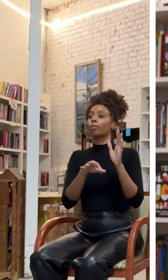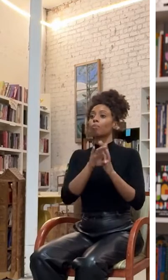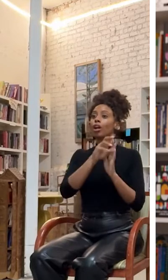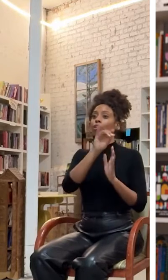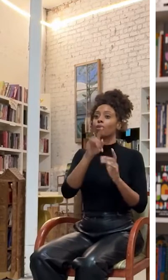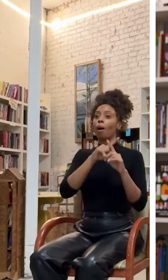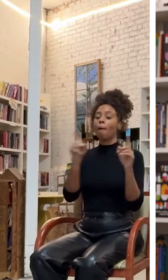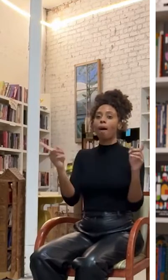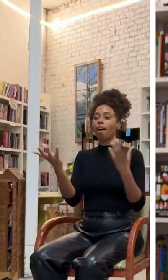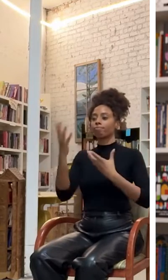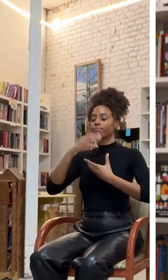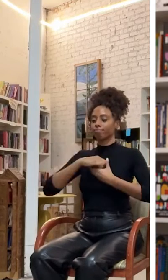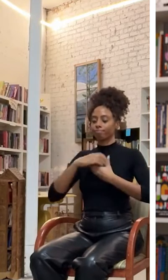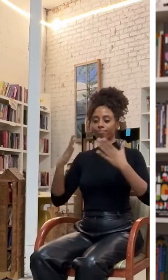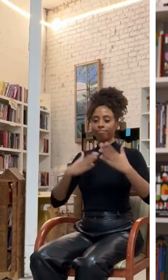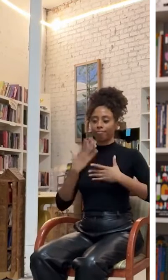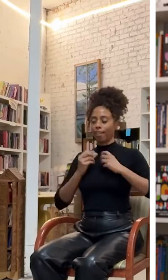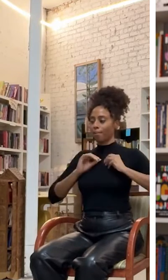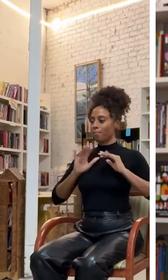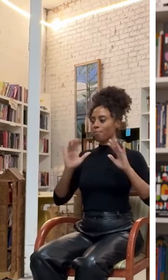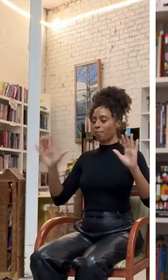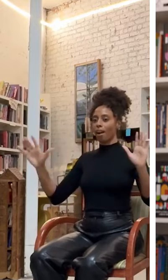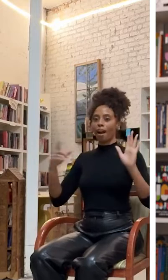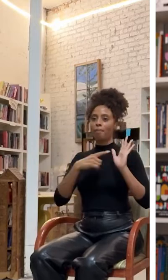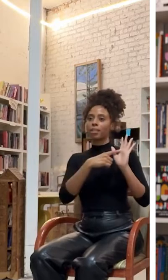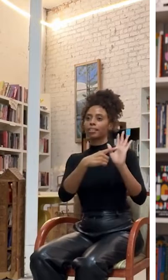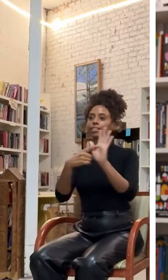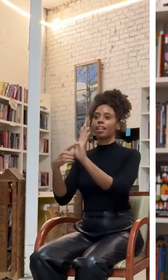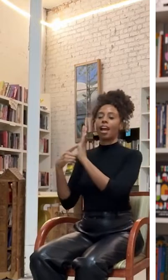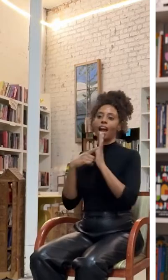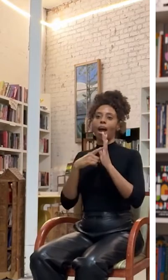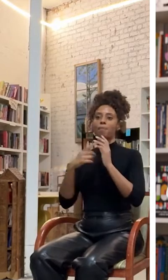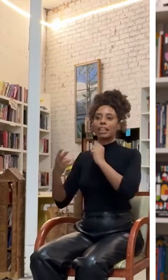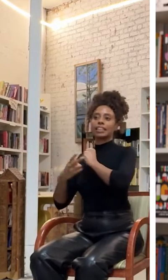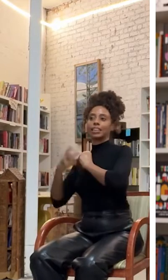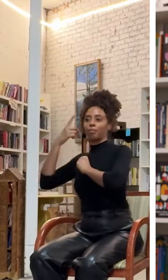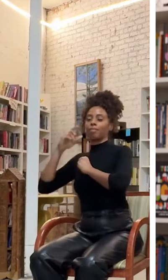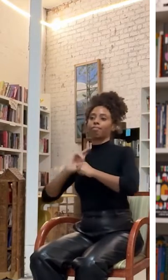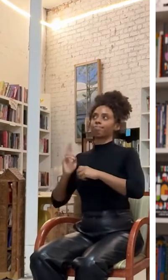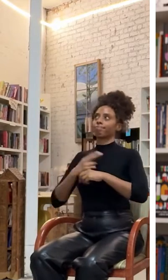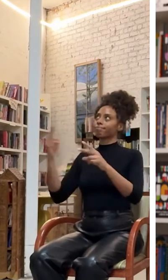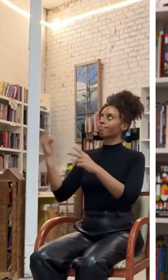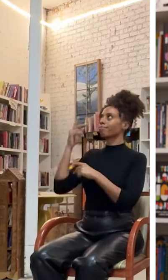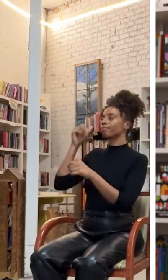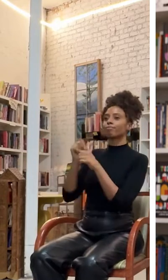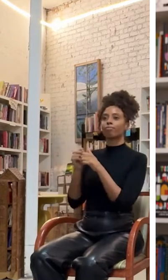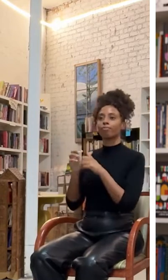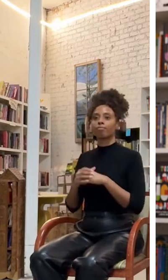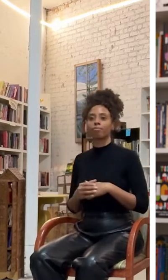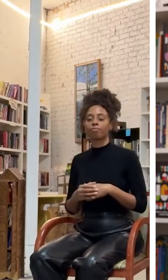share joy, model it, and then create an archive of it for us to remember.